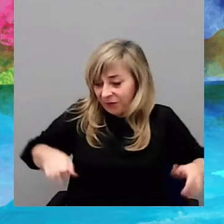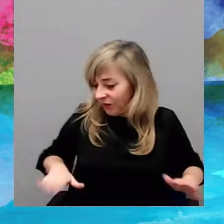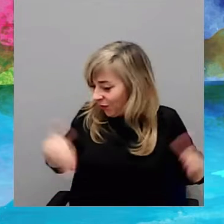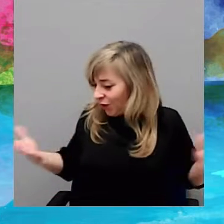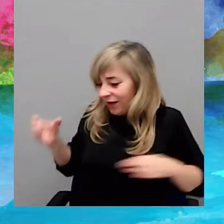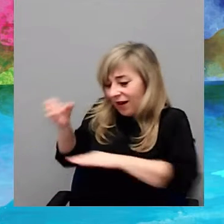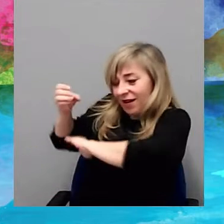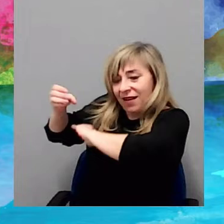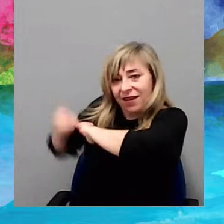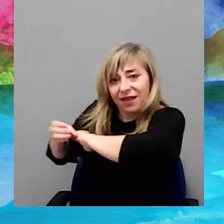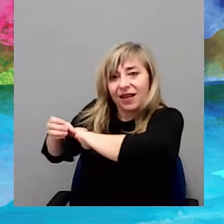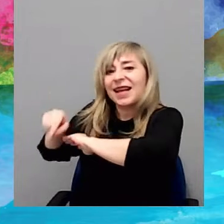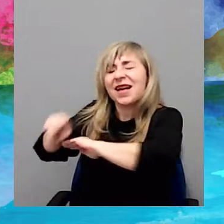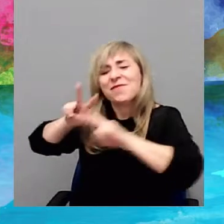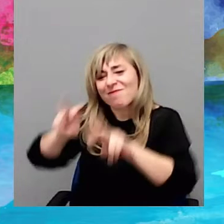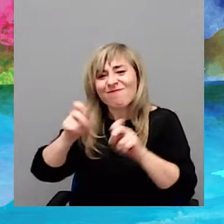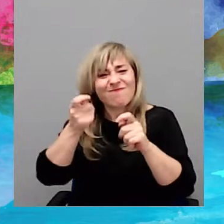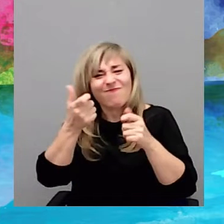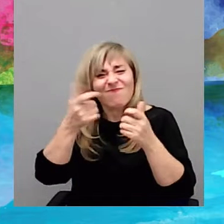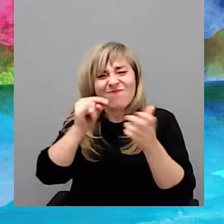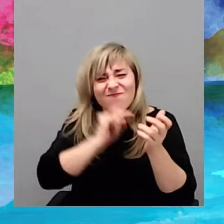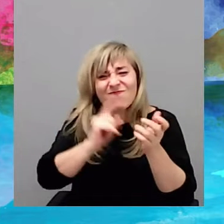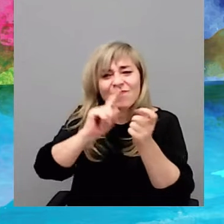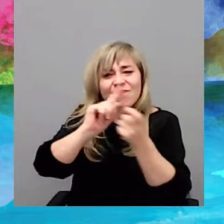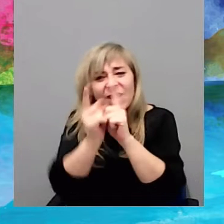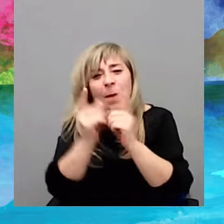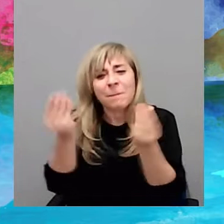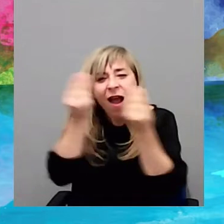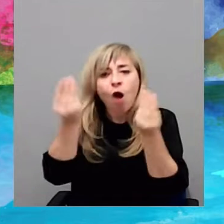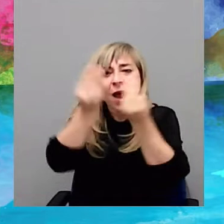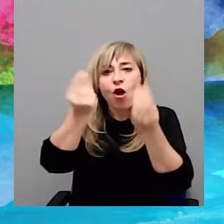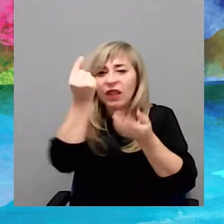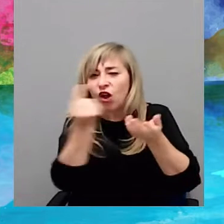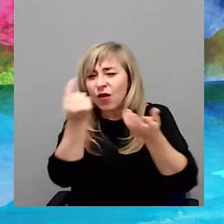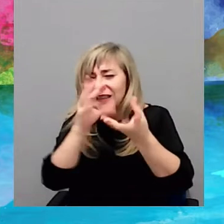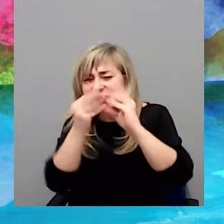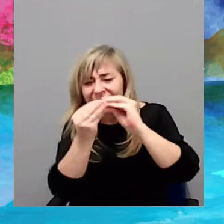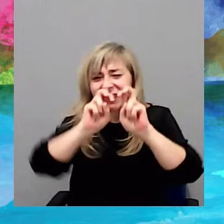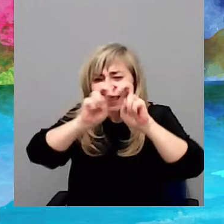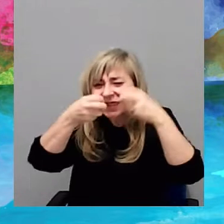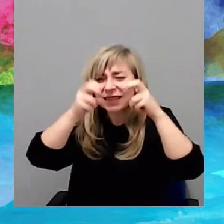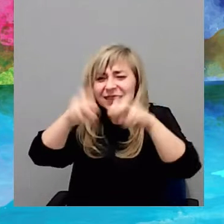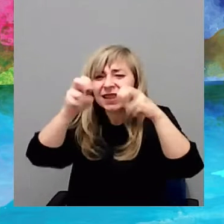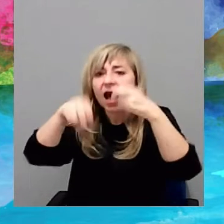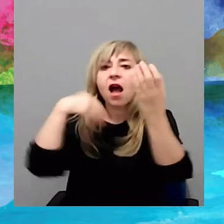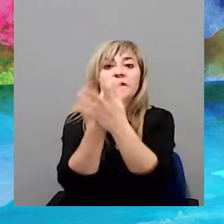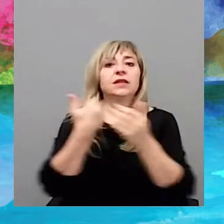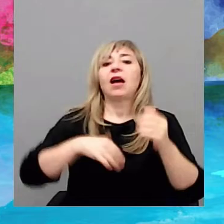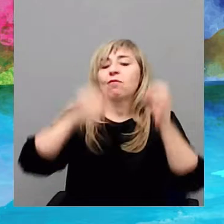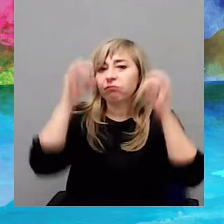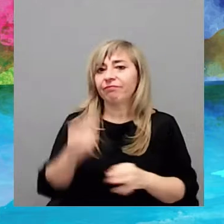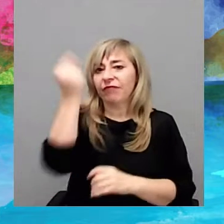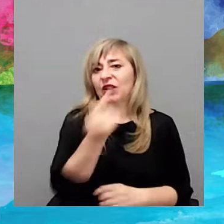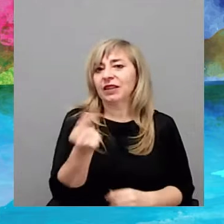the wheelchair. We went through, I think, 3 improvements. It was the 3rd design, actually. We saw that